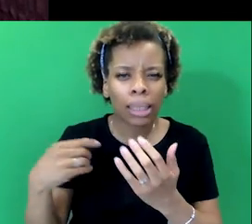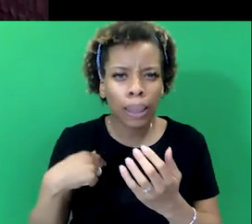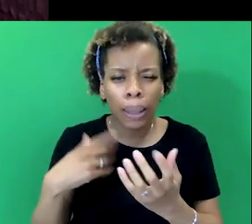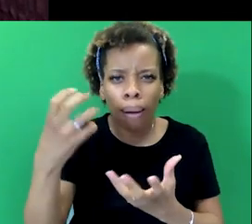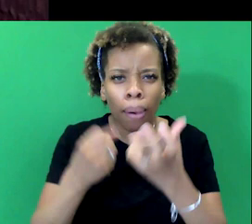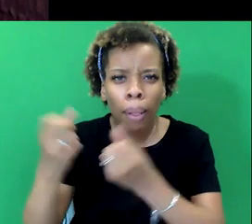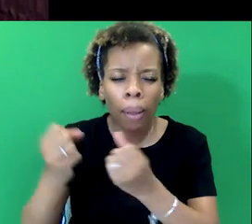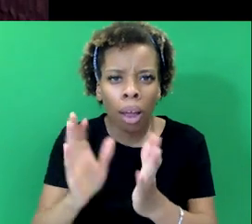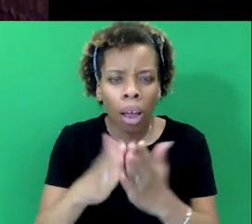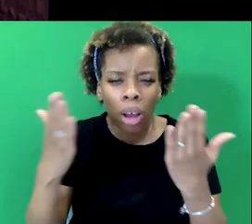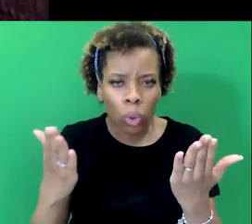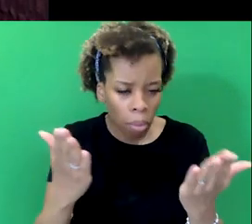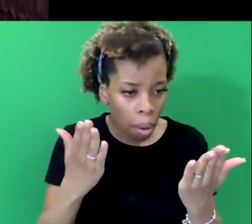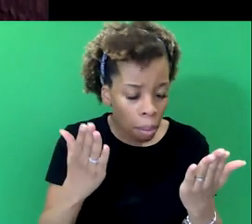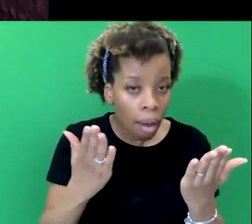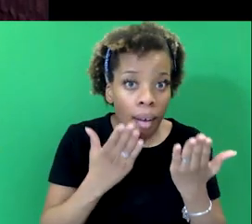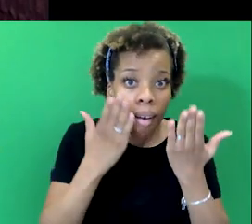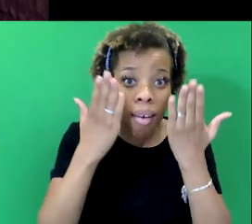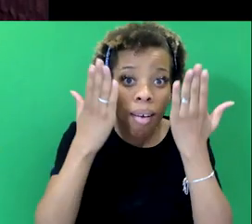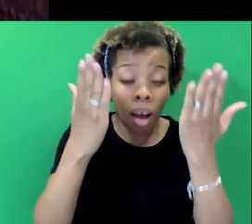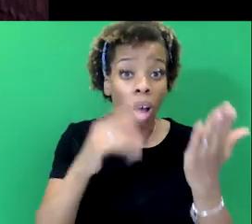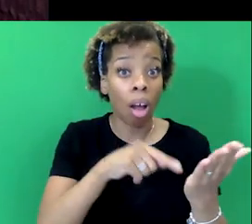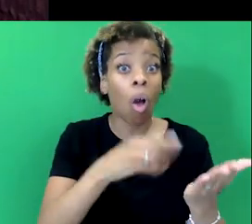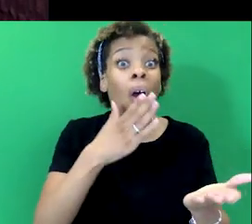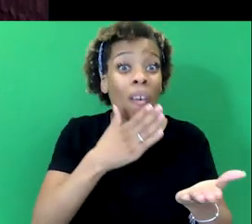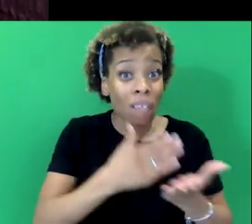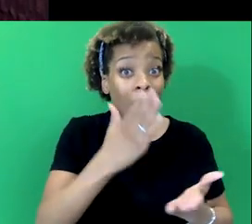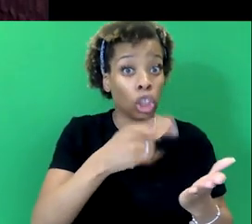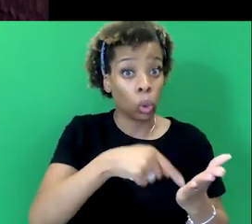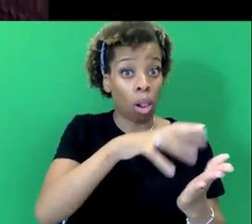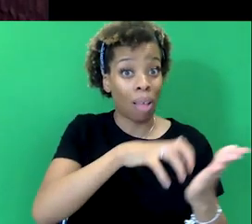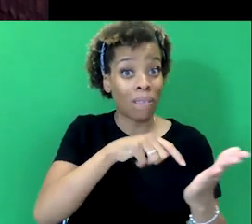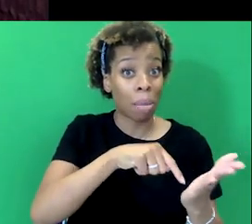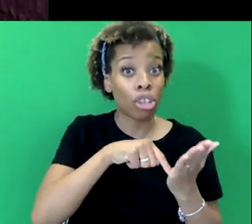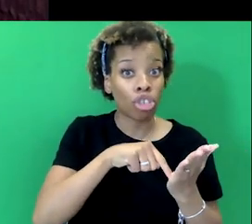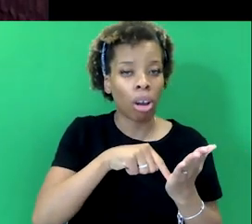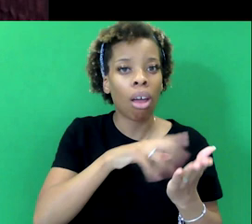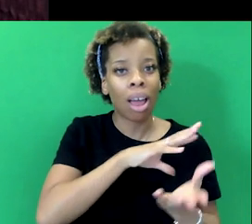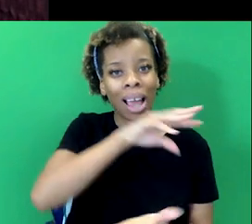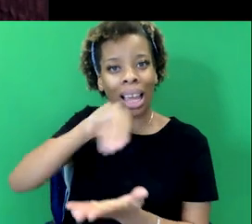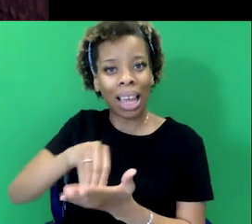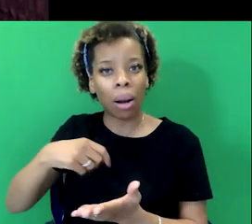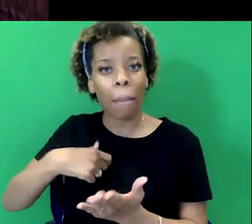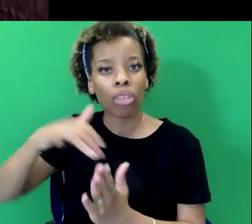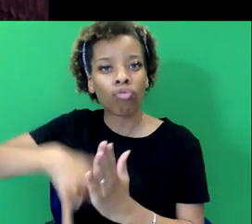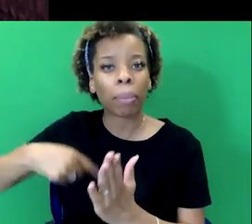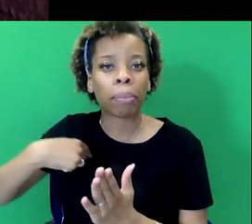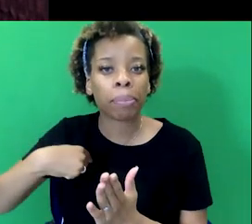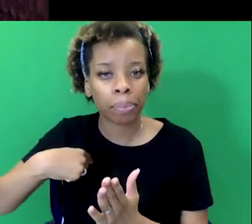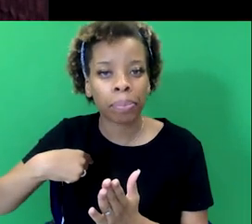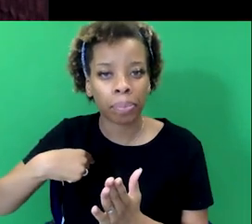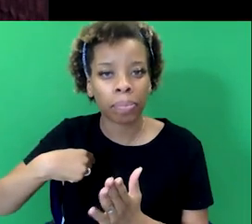I interwove factual reportage with my fictionalized characters.